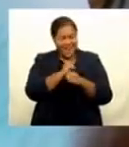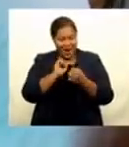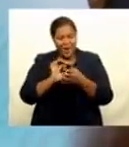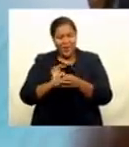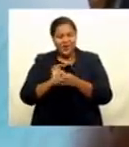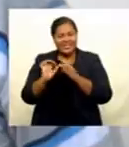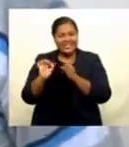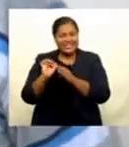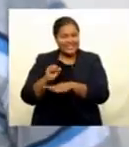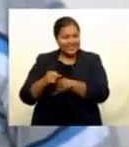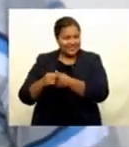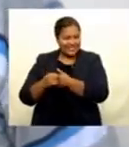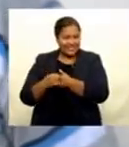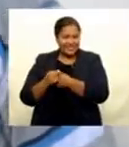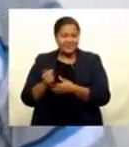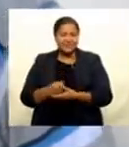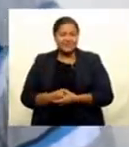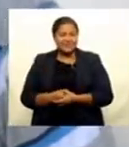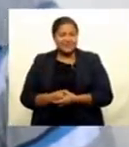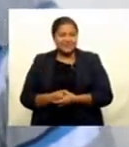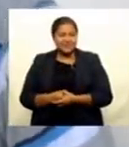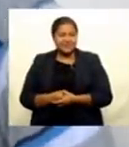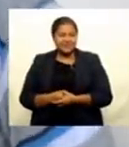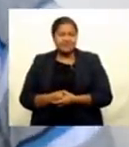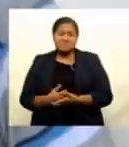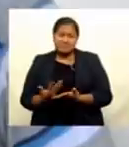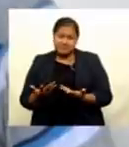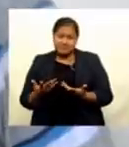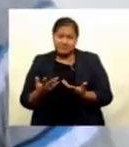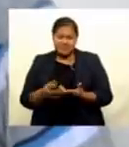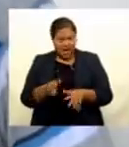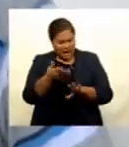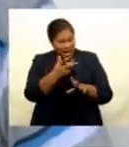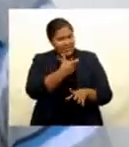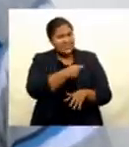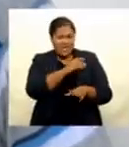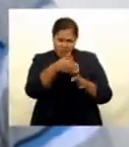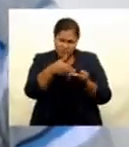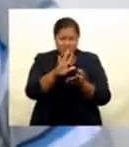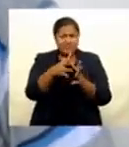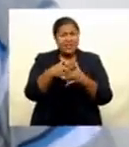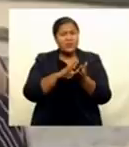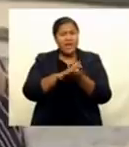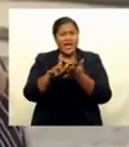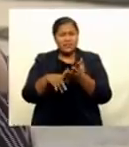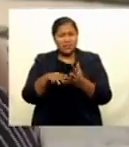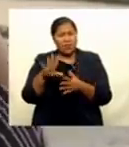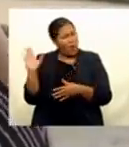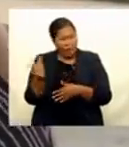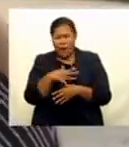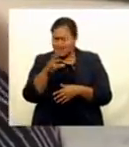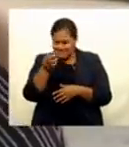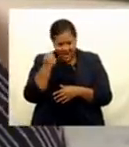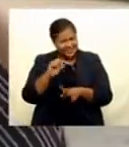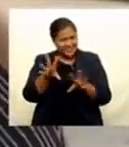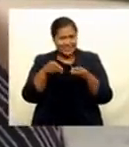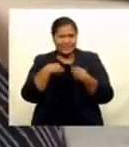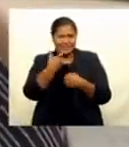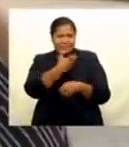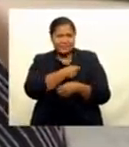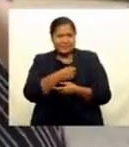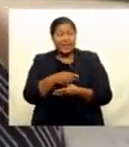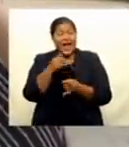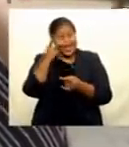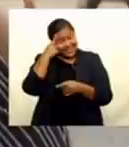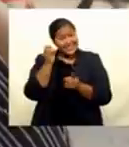safety. Vaccine has been approved by World Health Organization. Everybody's taking it. It's a must. I think it's important that we take that